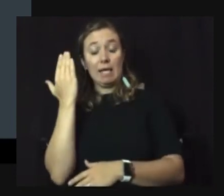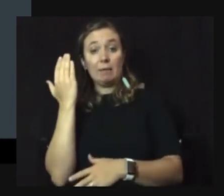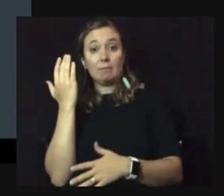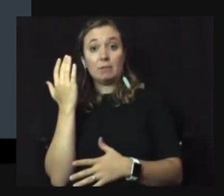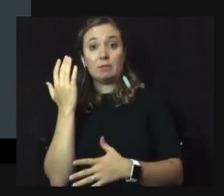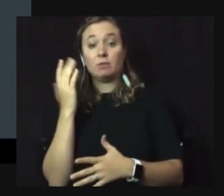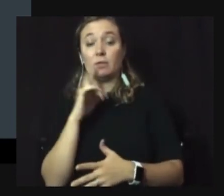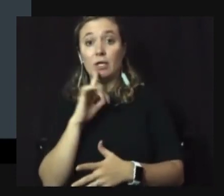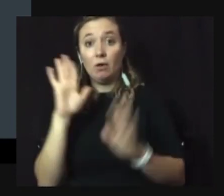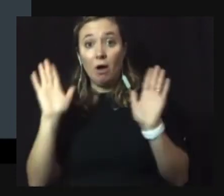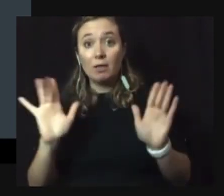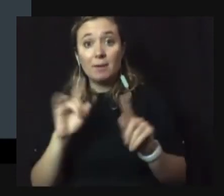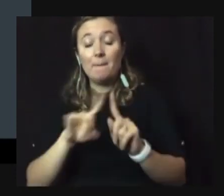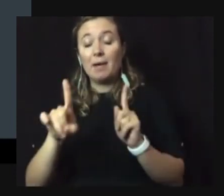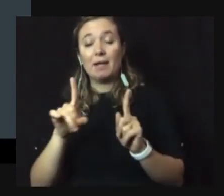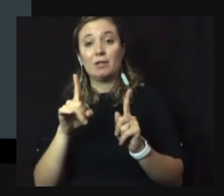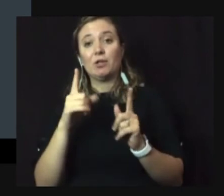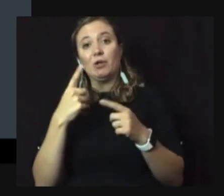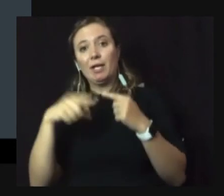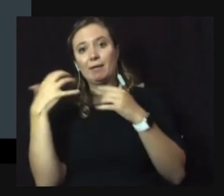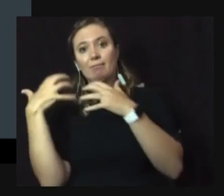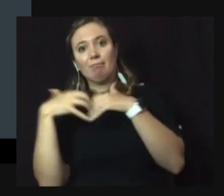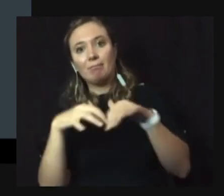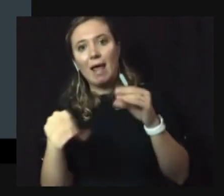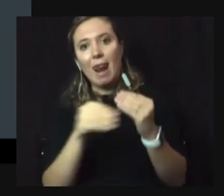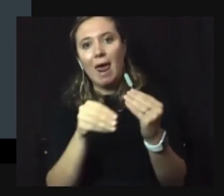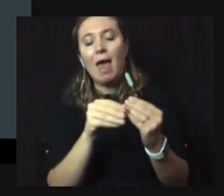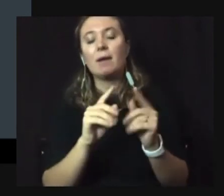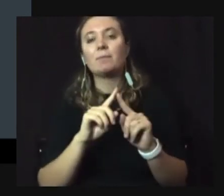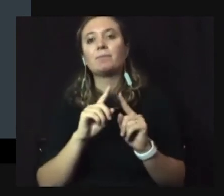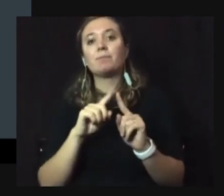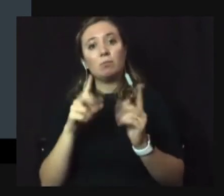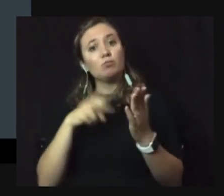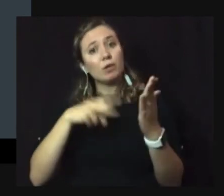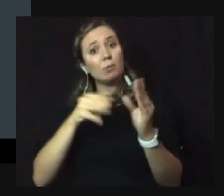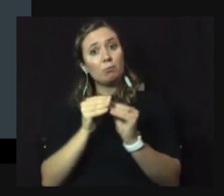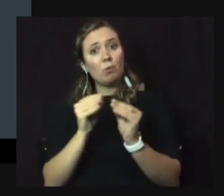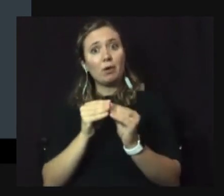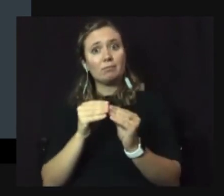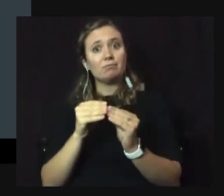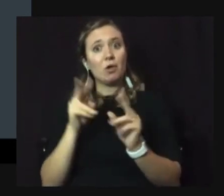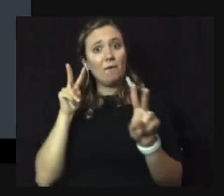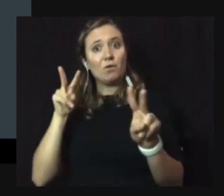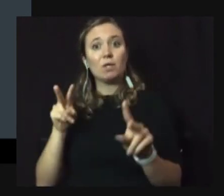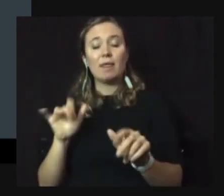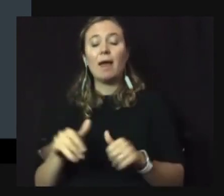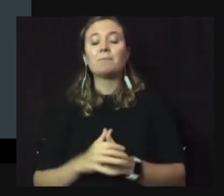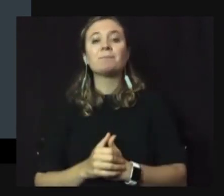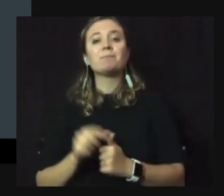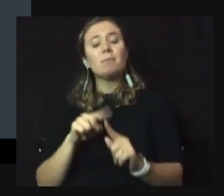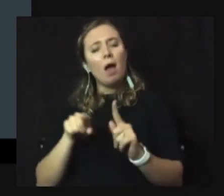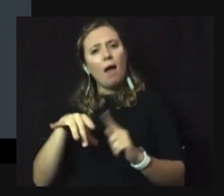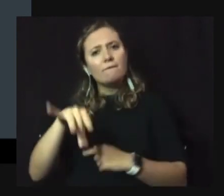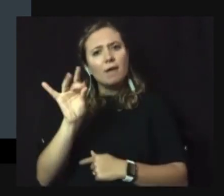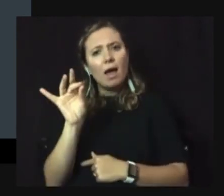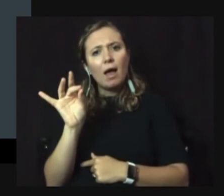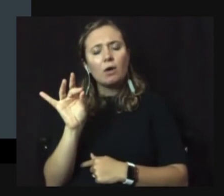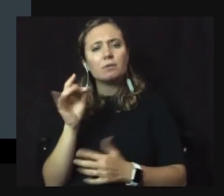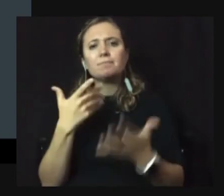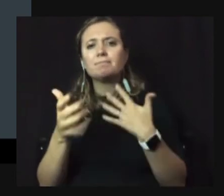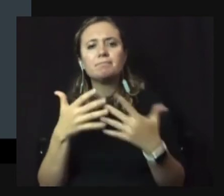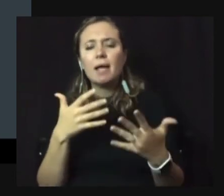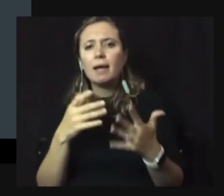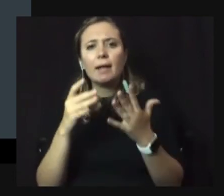enough to bring it in, but I look forward to reading some more about that. But I found that no matter what